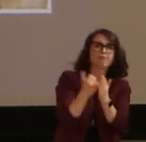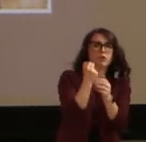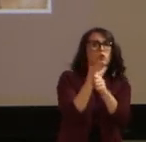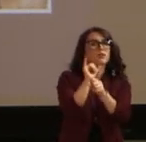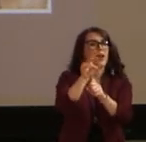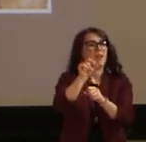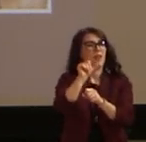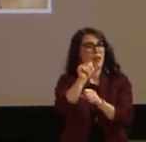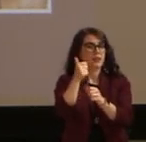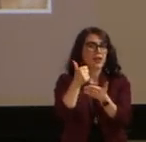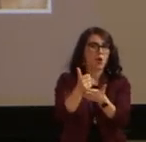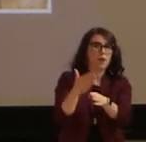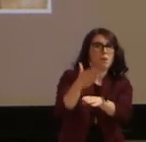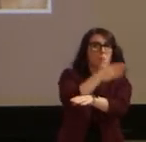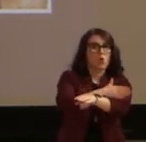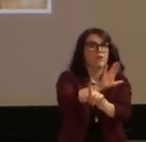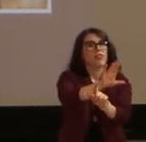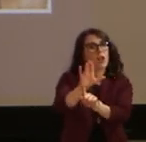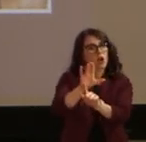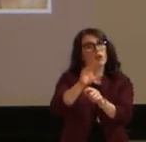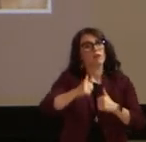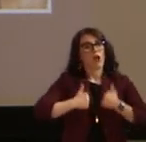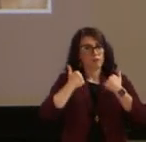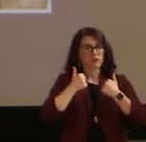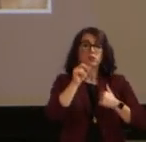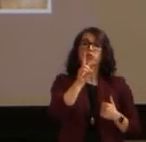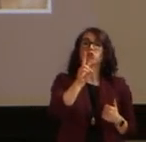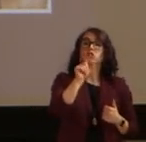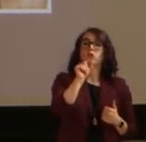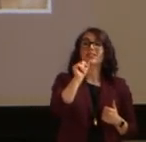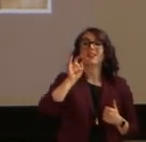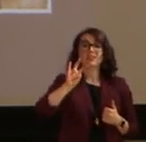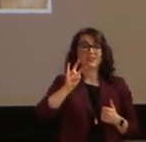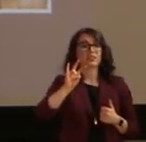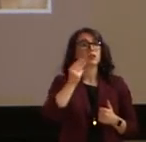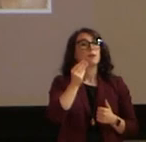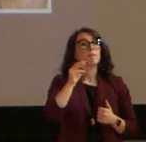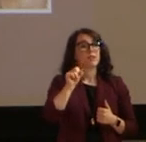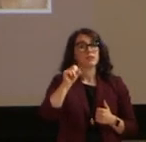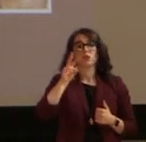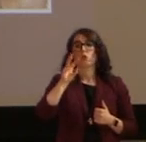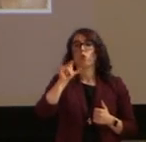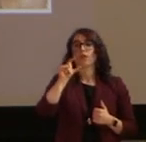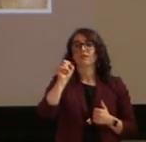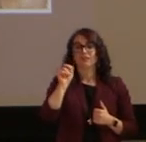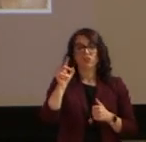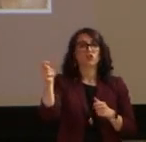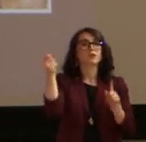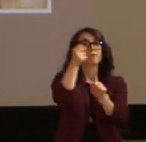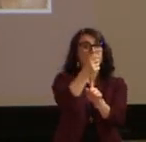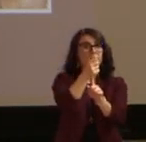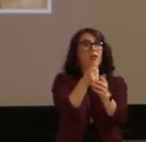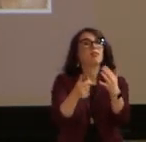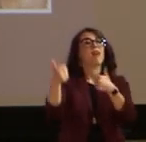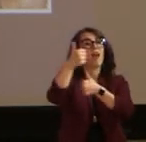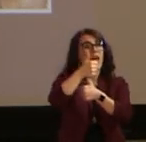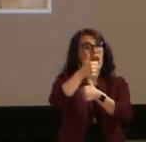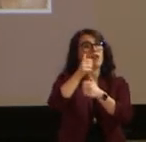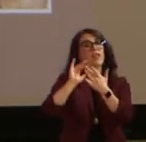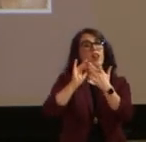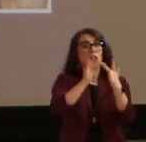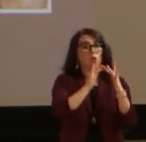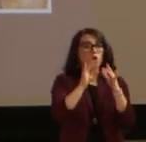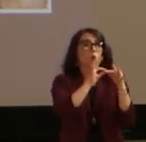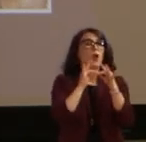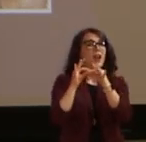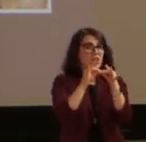and collective lives. In 2017, Ms. Wilson was appointed head of the National Network Coordination Office of the